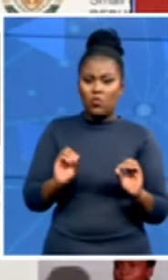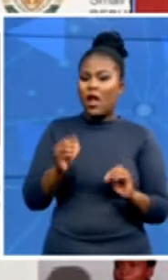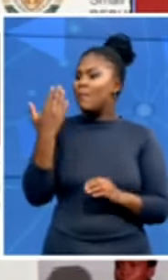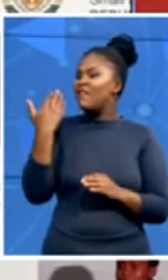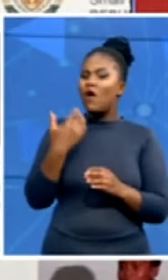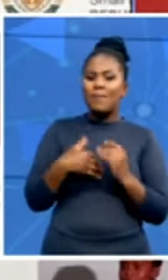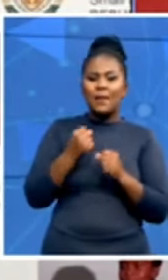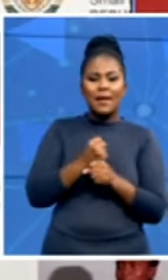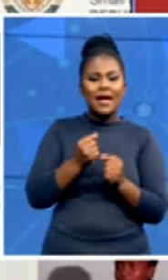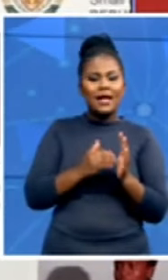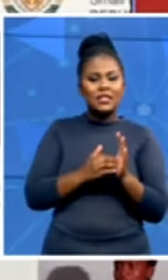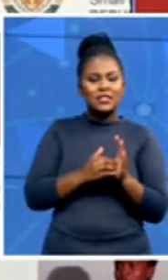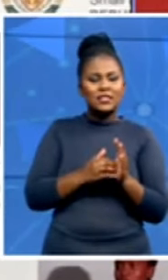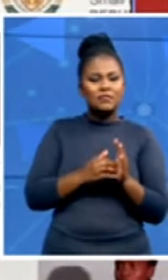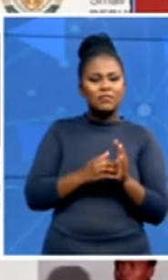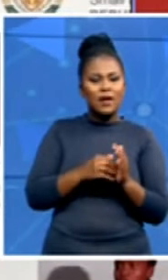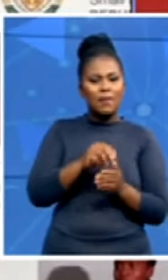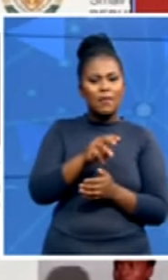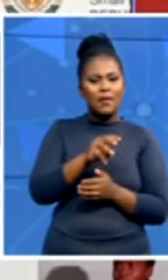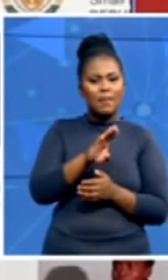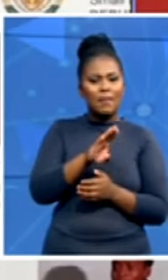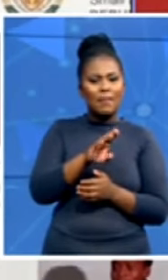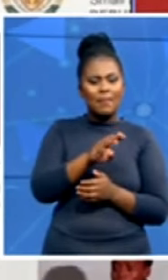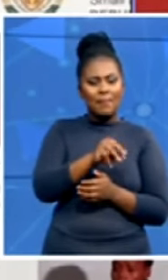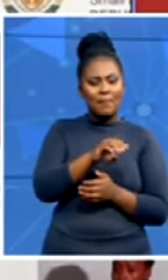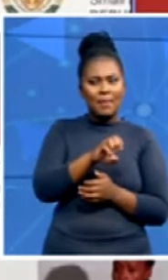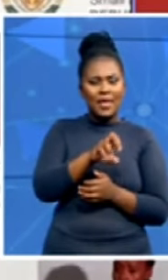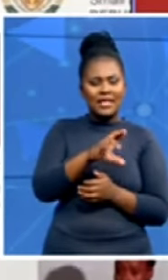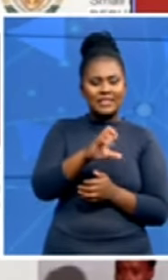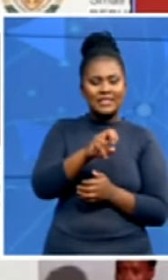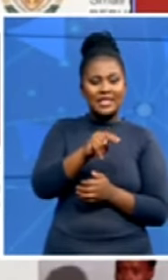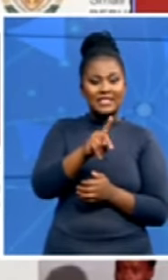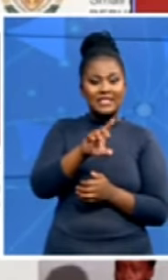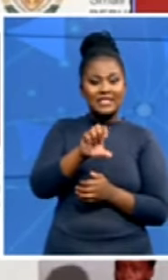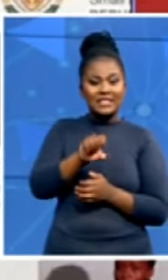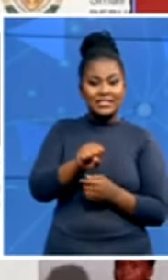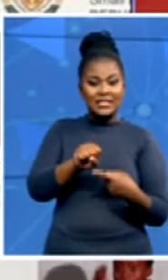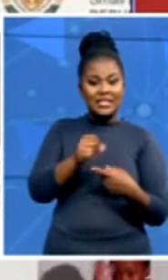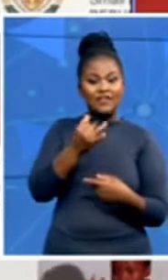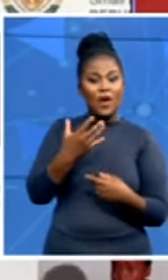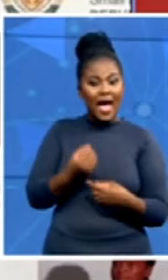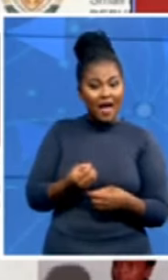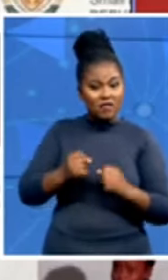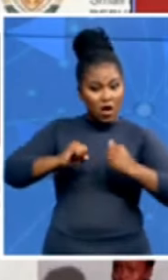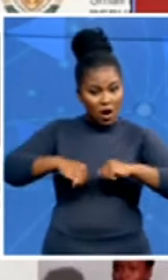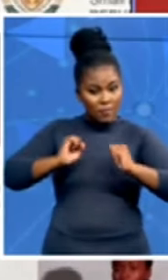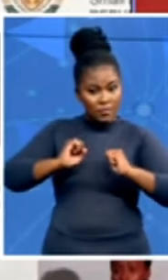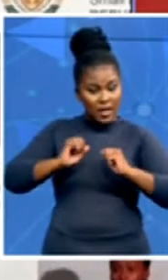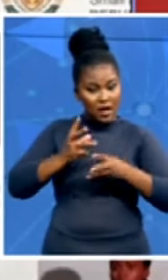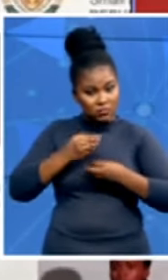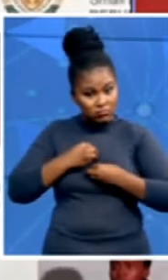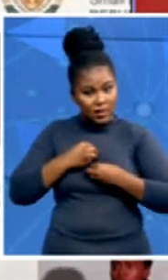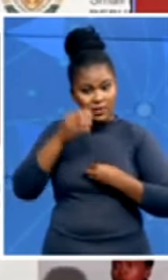just showcase that when there's a will and commitment from government, these things are doable. And therefore, we can't continue to drive